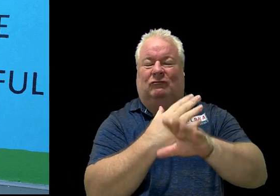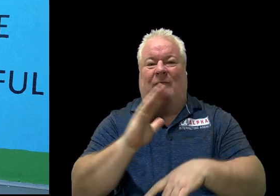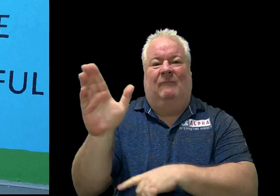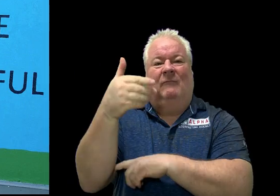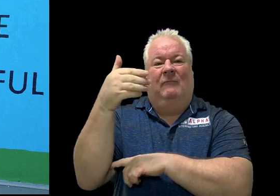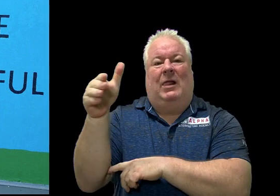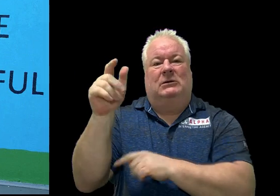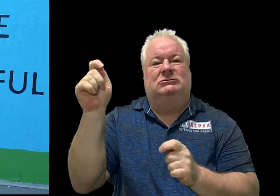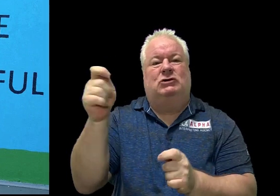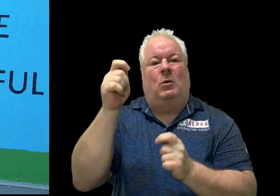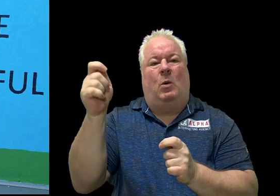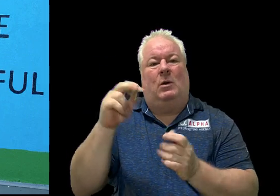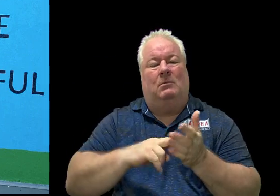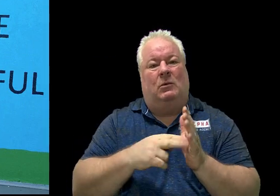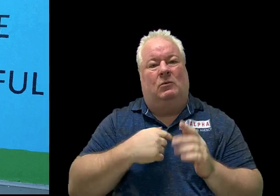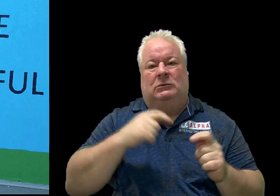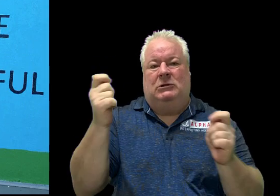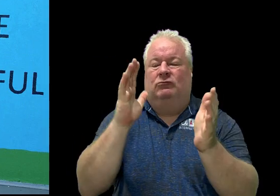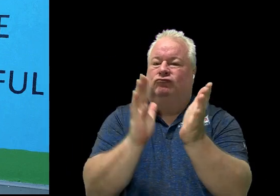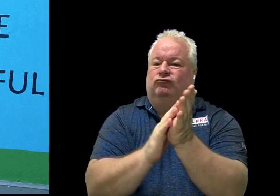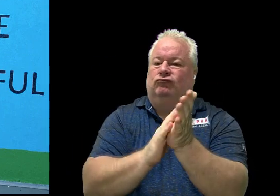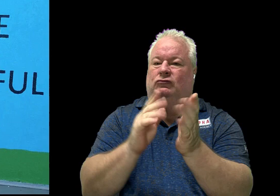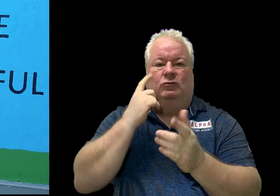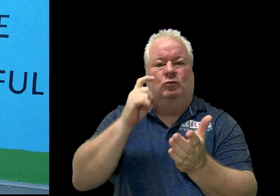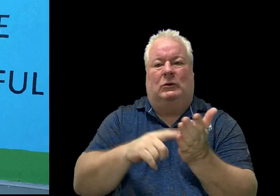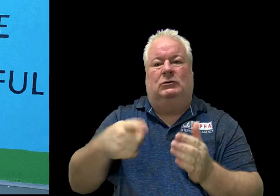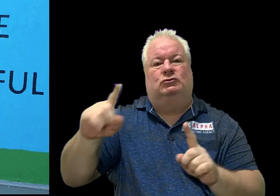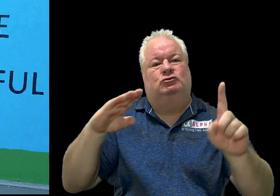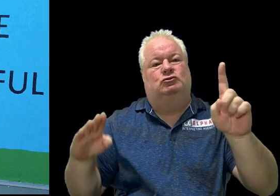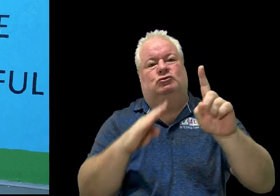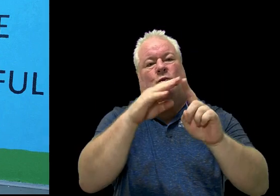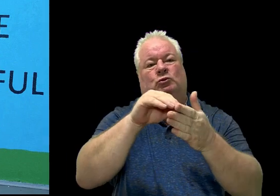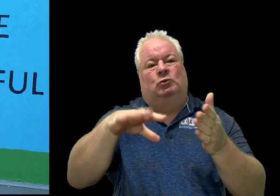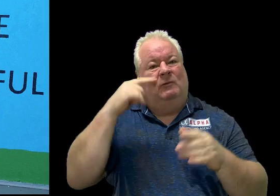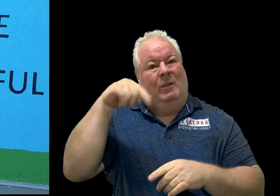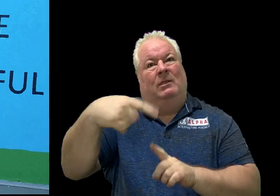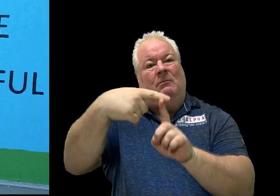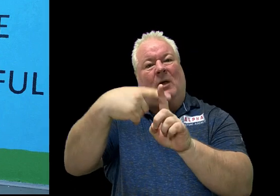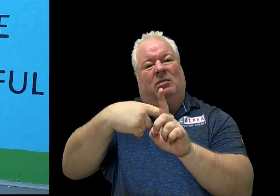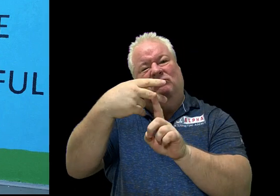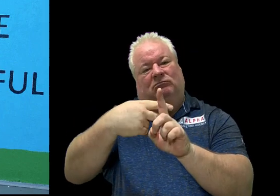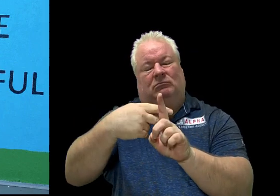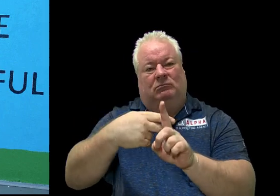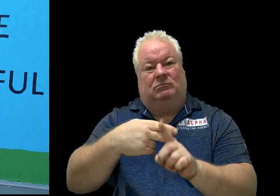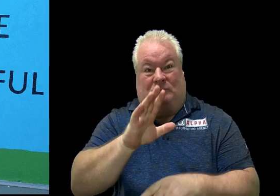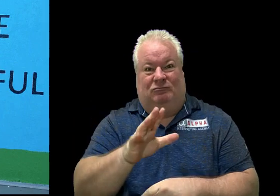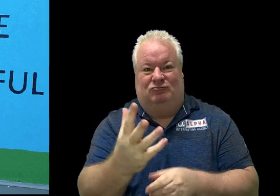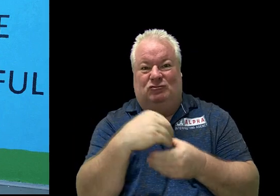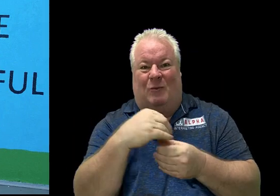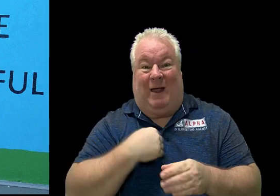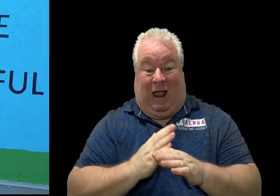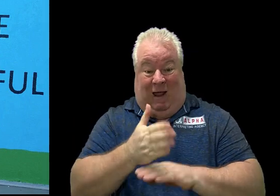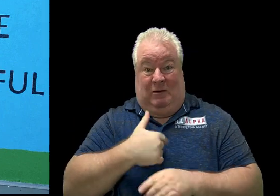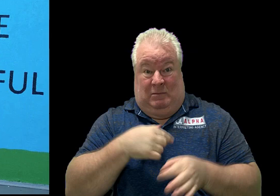ceremony where we celebrate our soaring students of the month. So, please join me right after